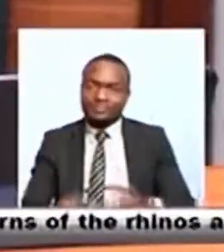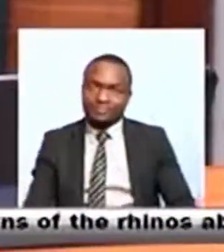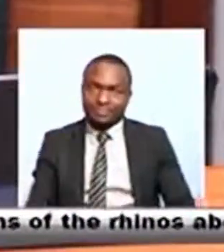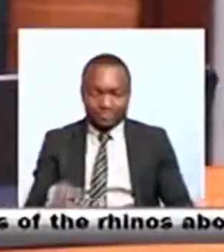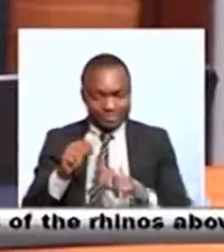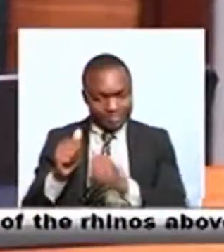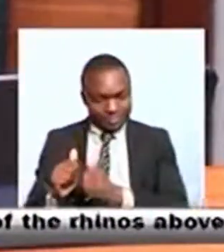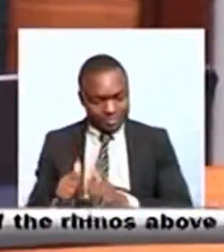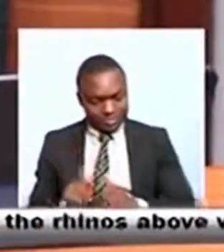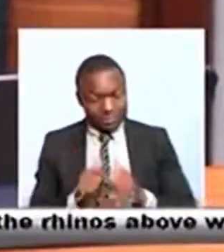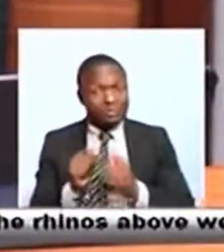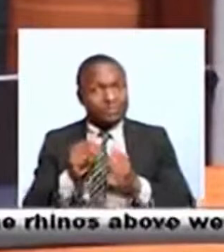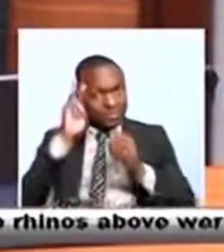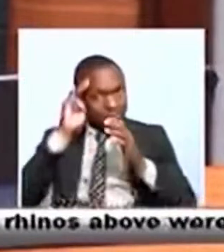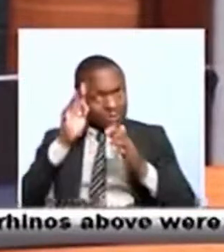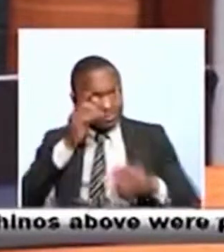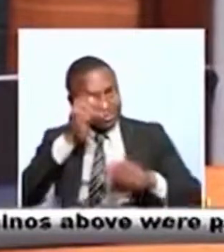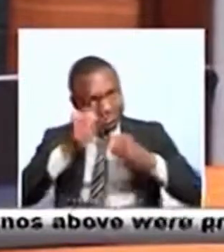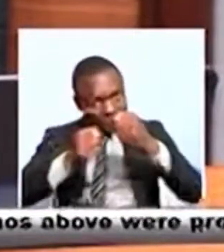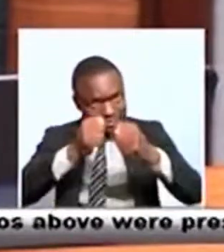Acting Minister of Tourism.